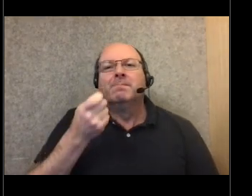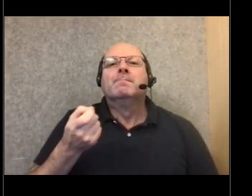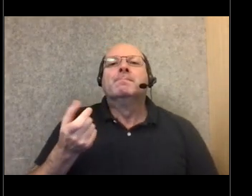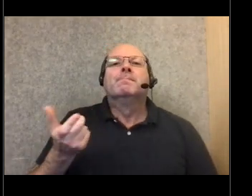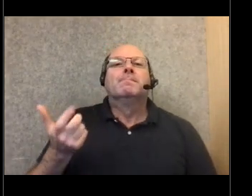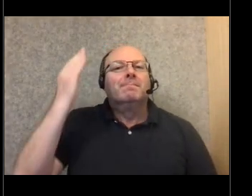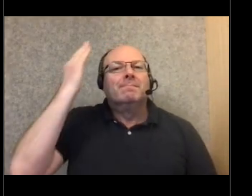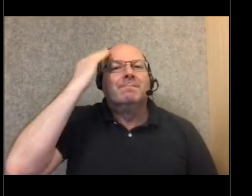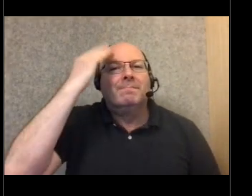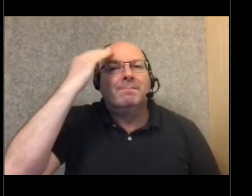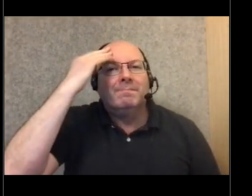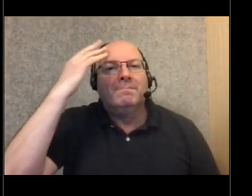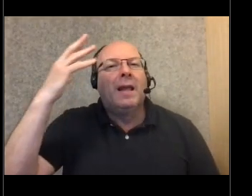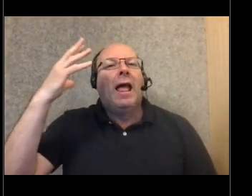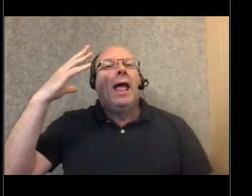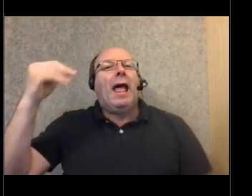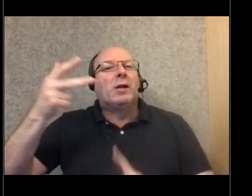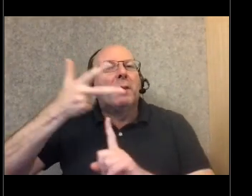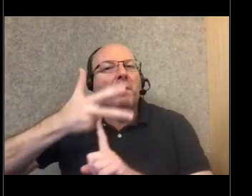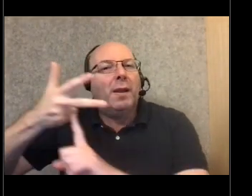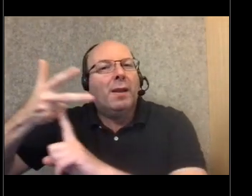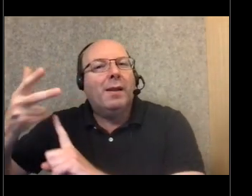as outside mailboxes,